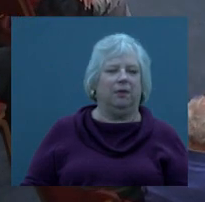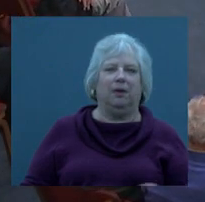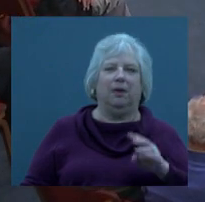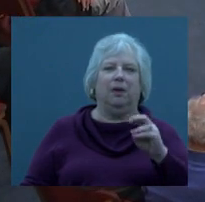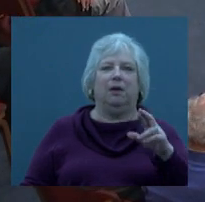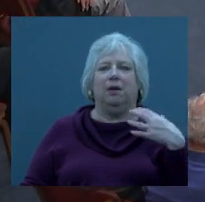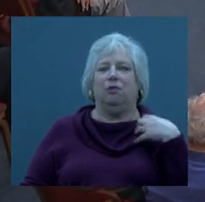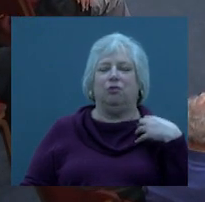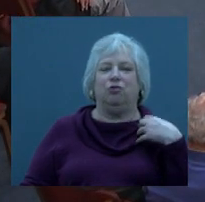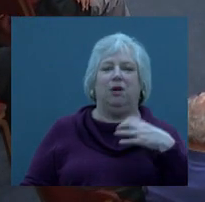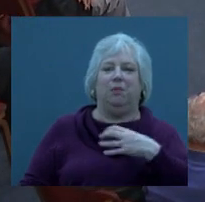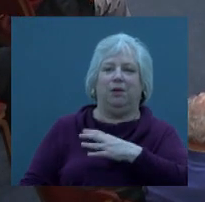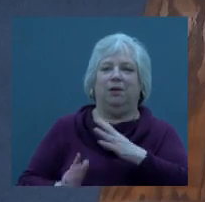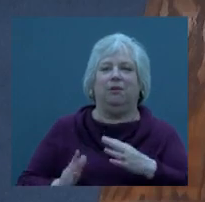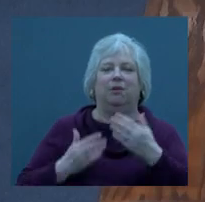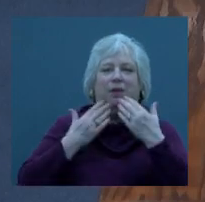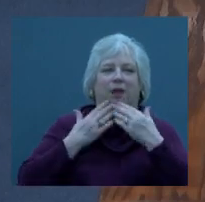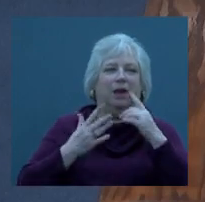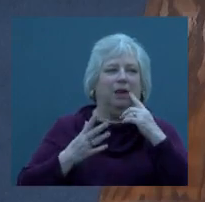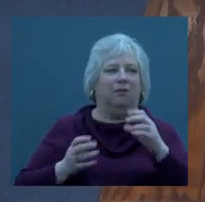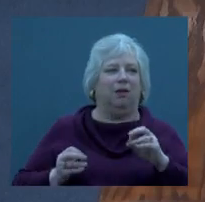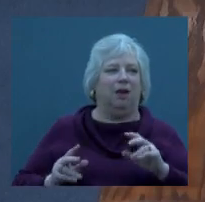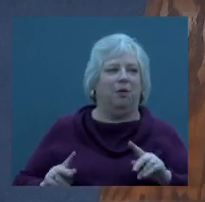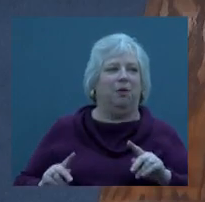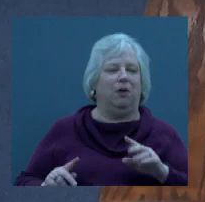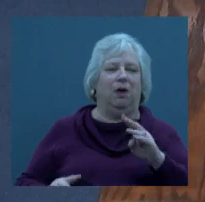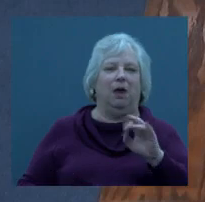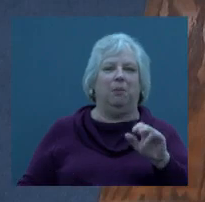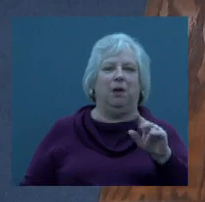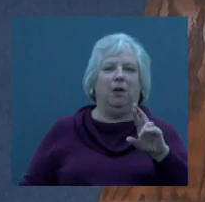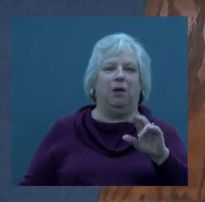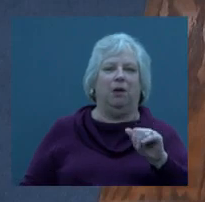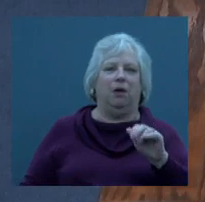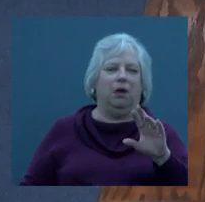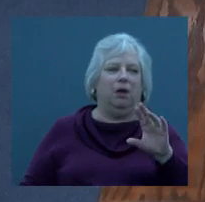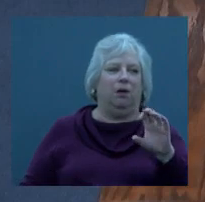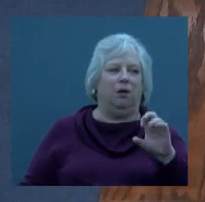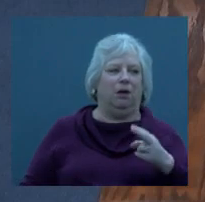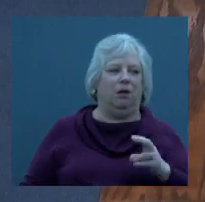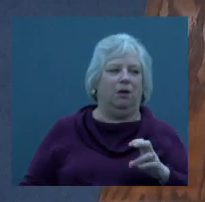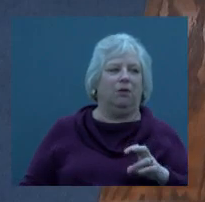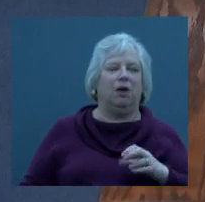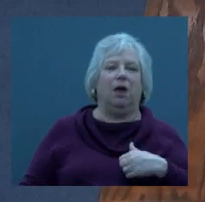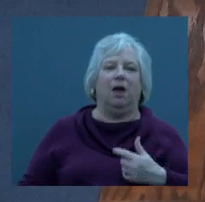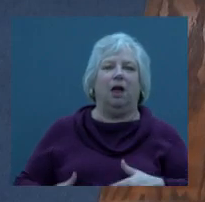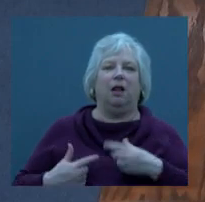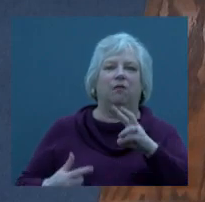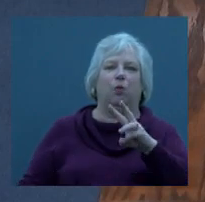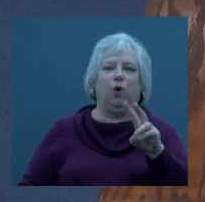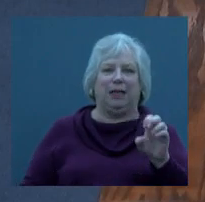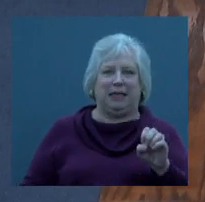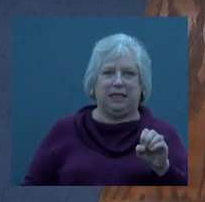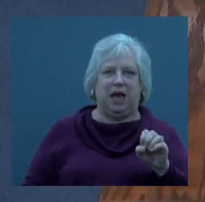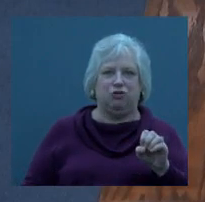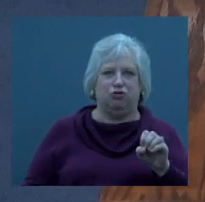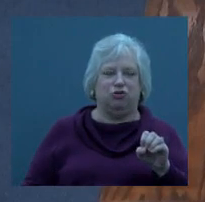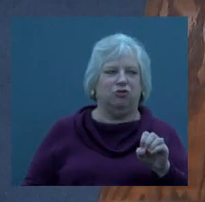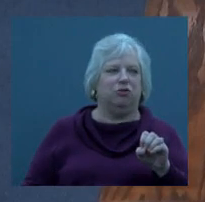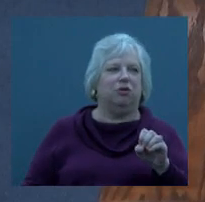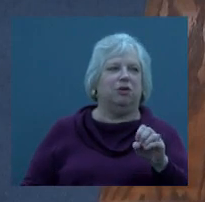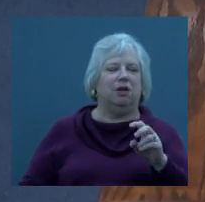Mr. Chairman and Commissioners, thank you for this opportunity. I'm Bill Roush, and I live in Woodlands Edge, and I'm very